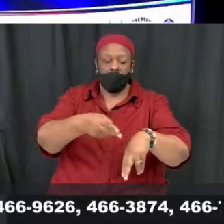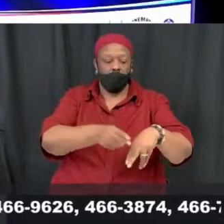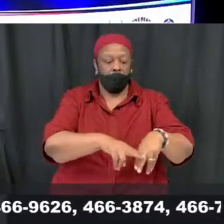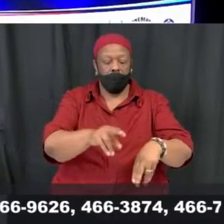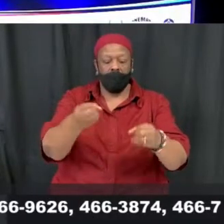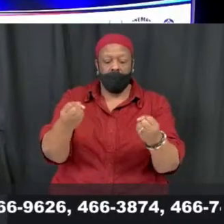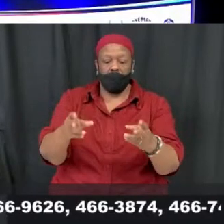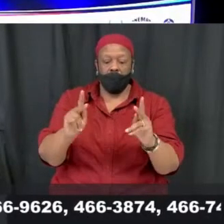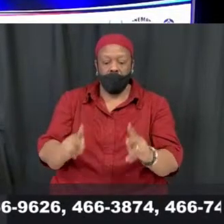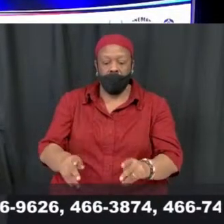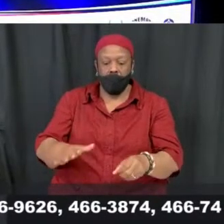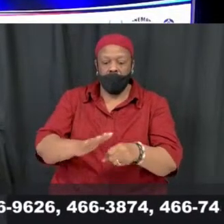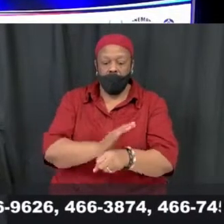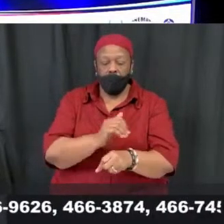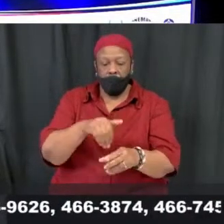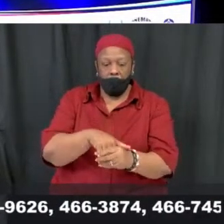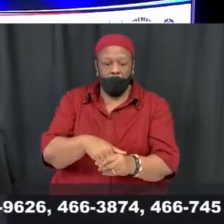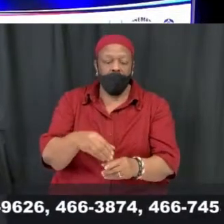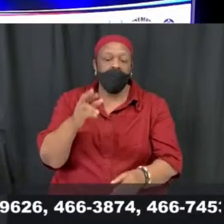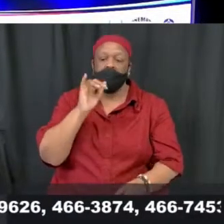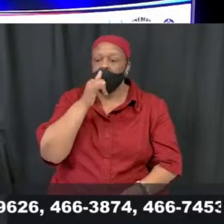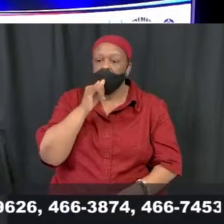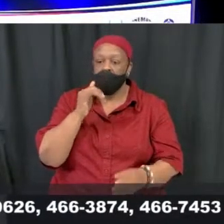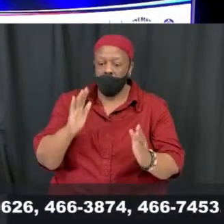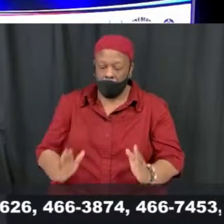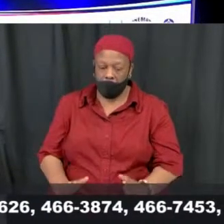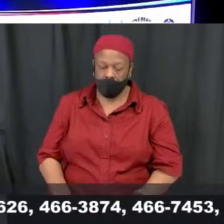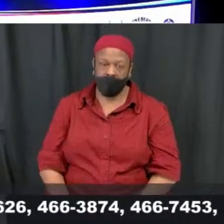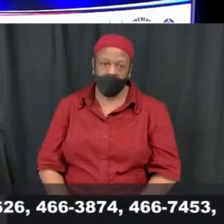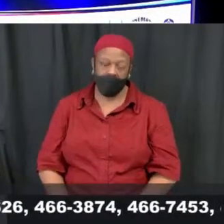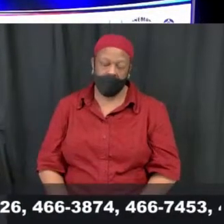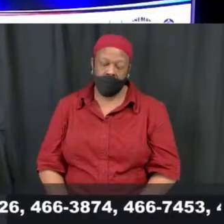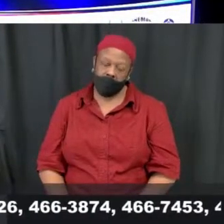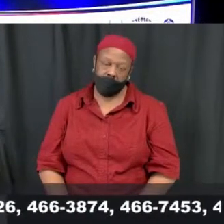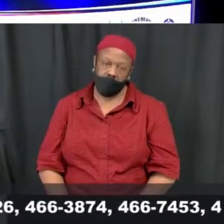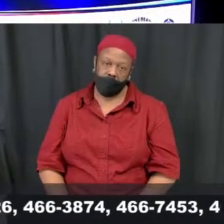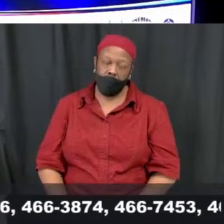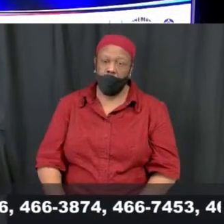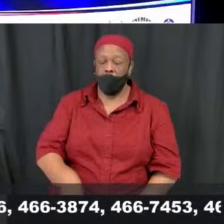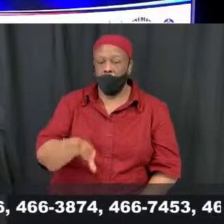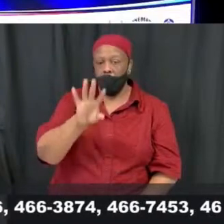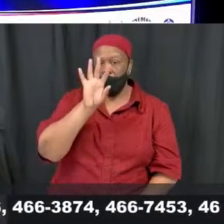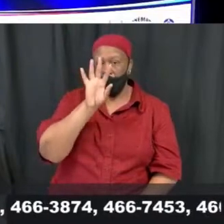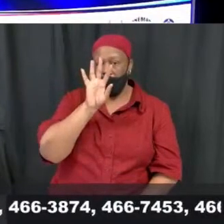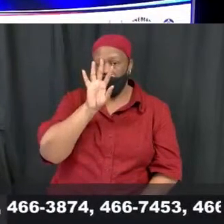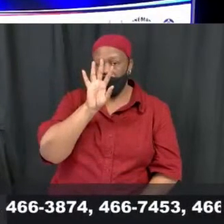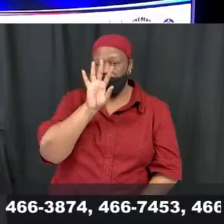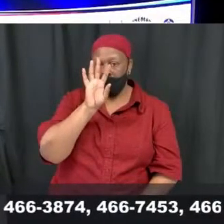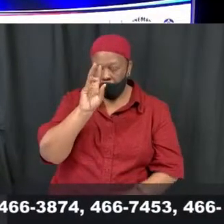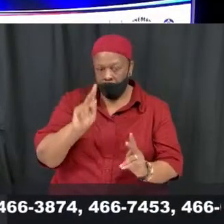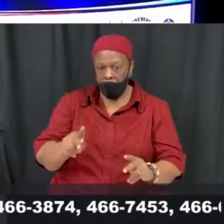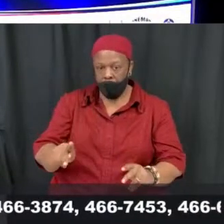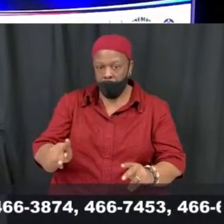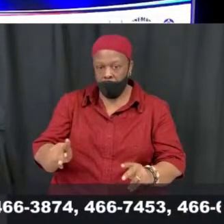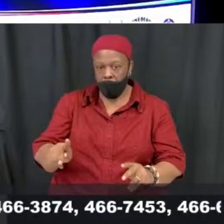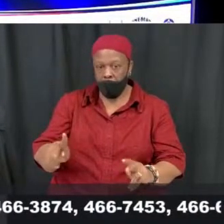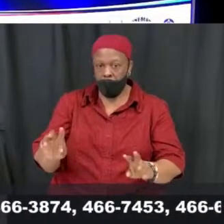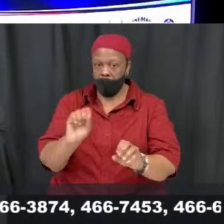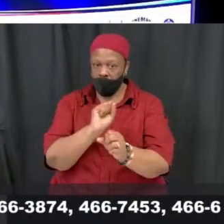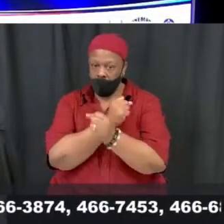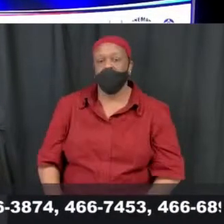establishment. 6 persons were arrested, 4 on St. Kitts and 2 on Nevis, from